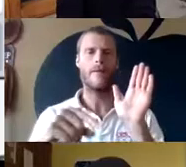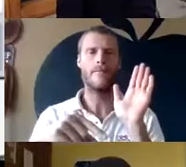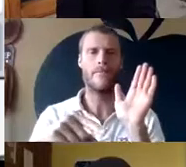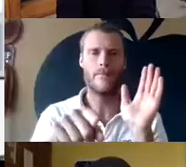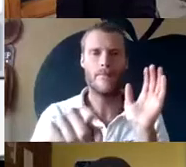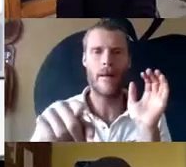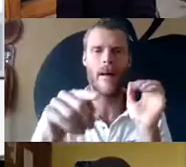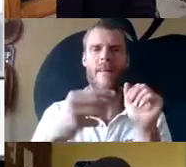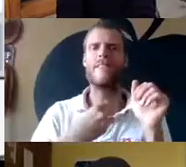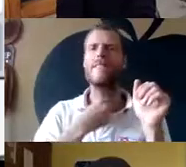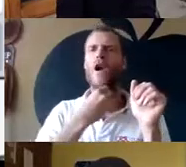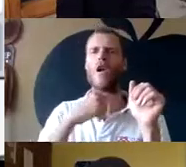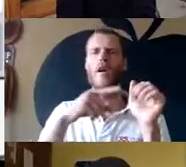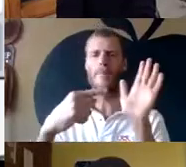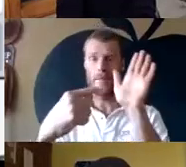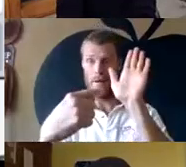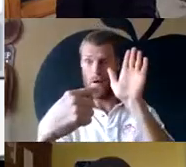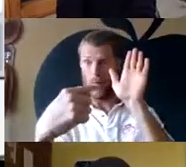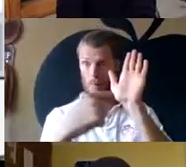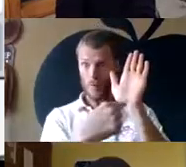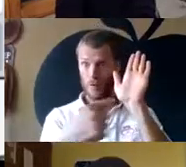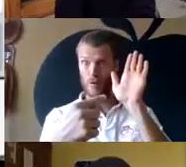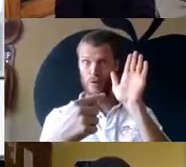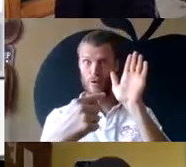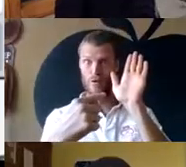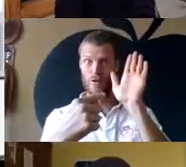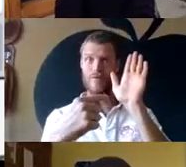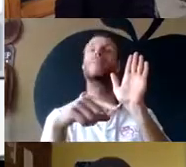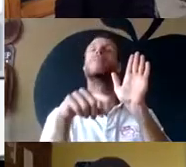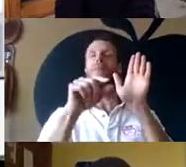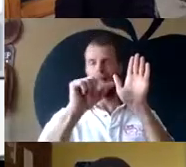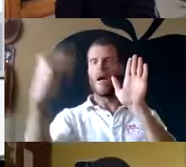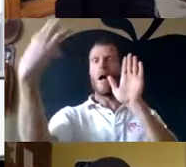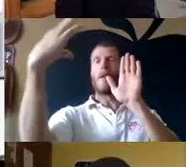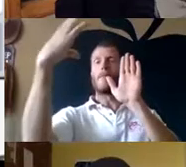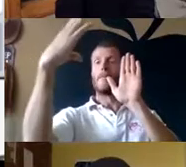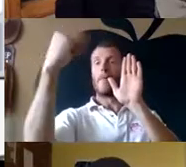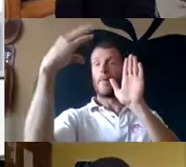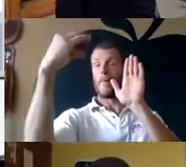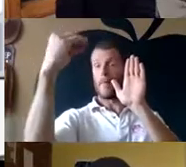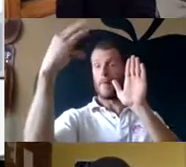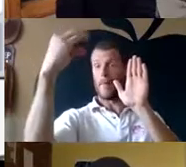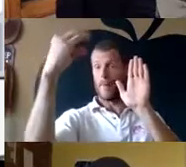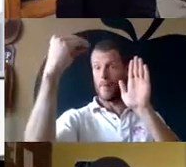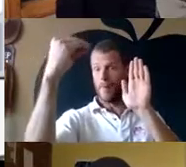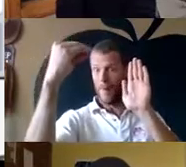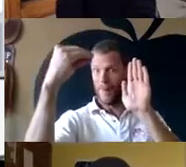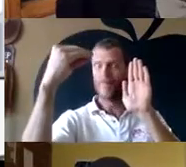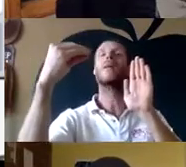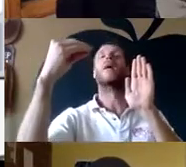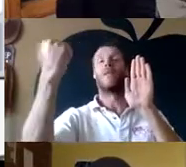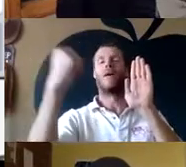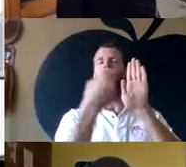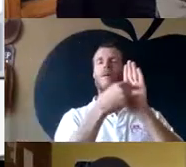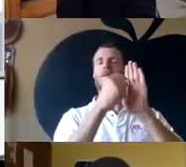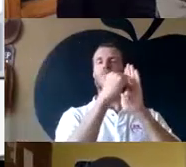person is saying, you can just click on the little microphone down at the keyboard. You click on the little microphone.